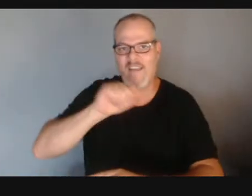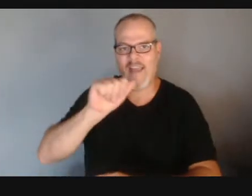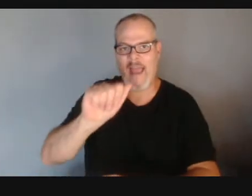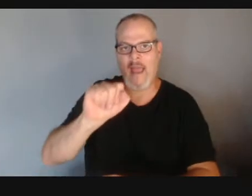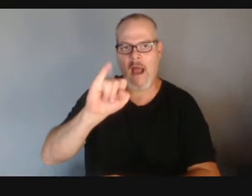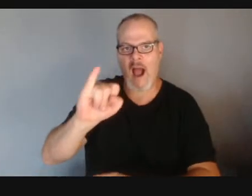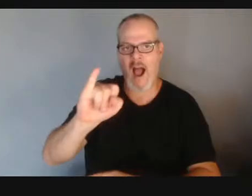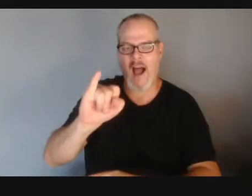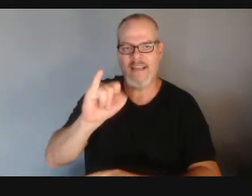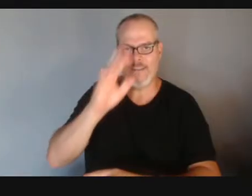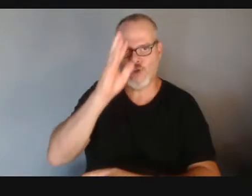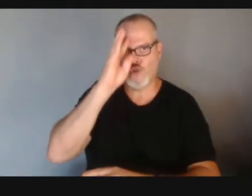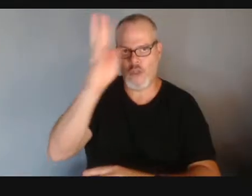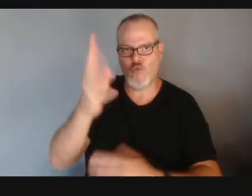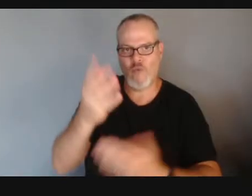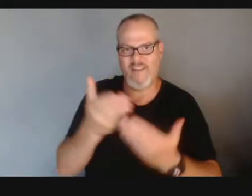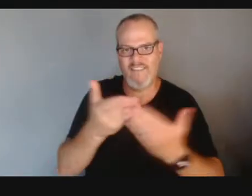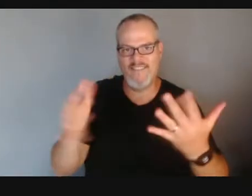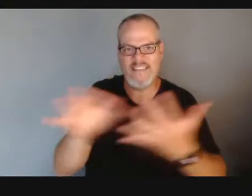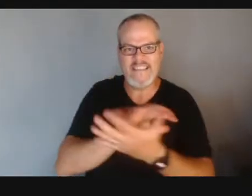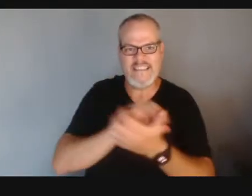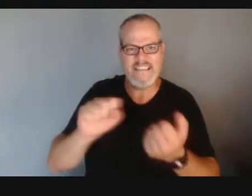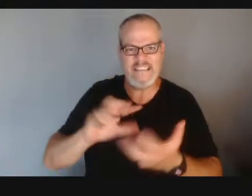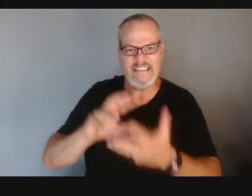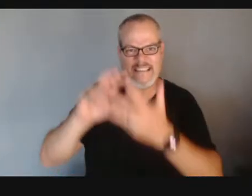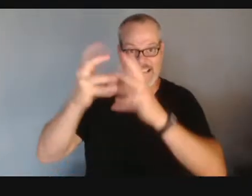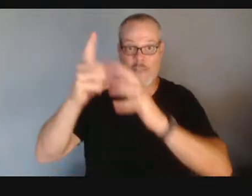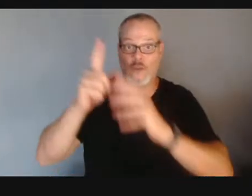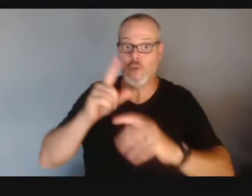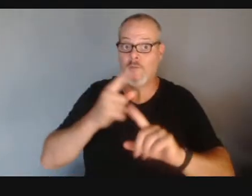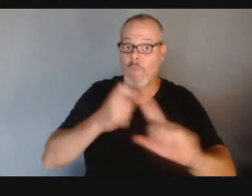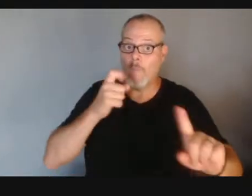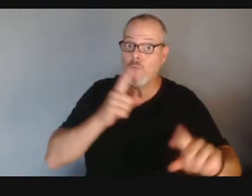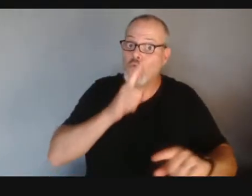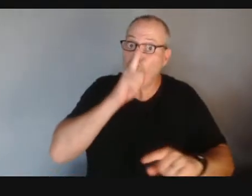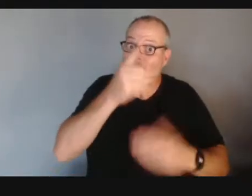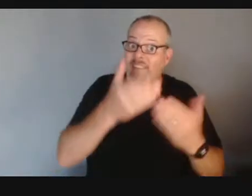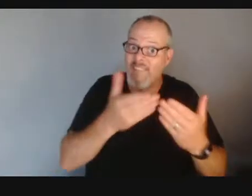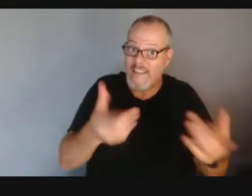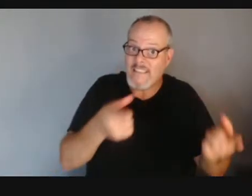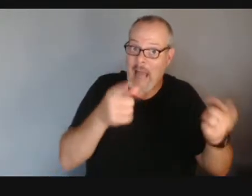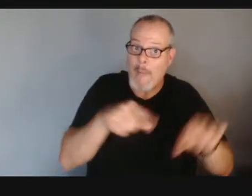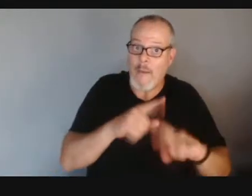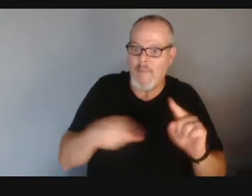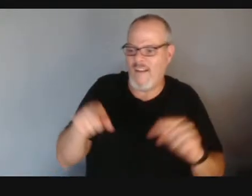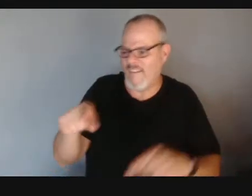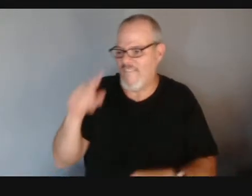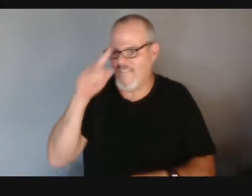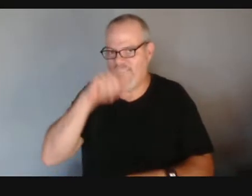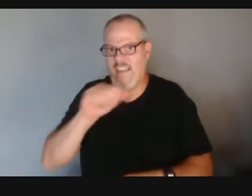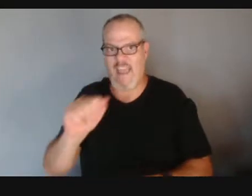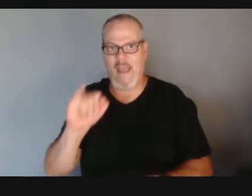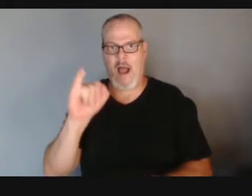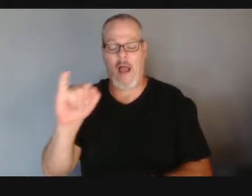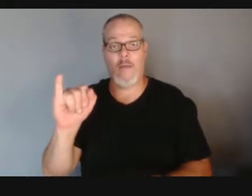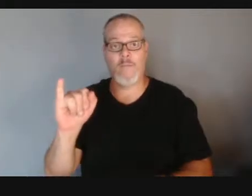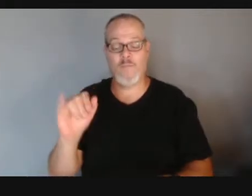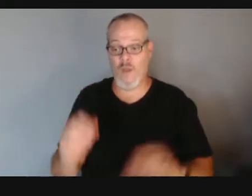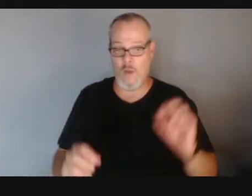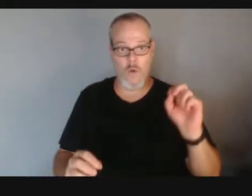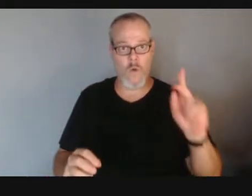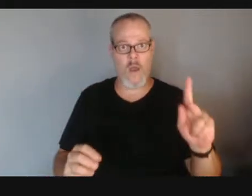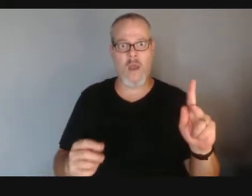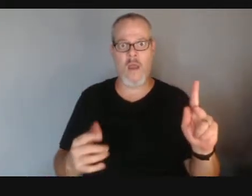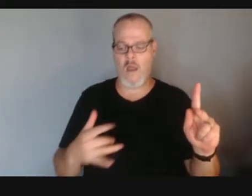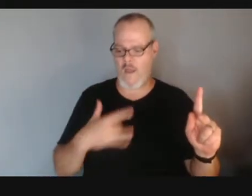disasters of real incidents that have happened, right? Yeah. So I think that gets us there. We're